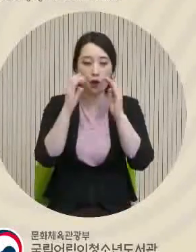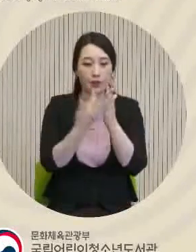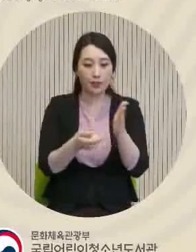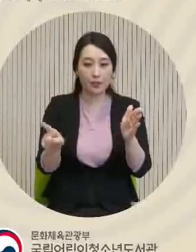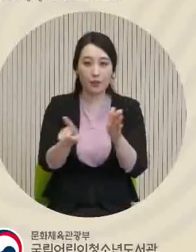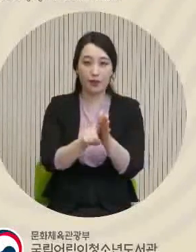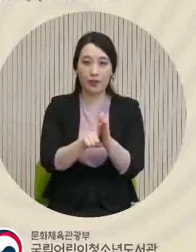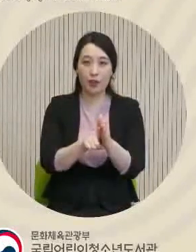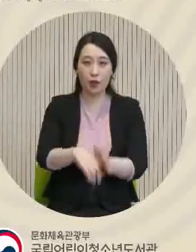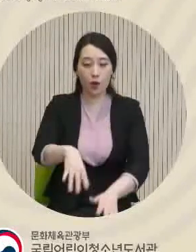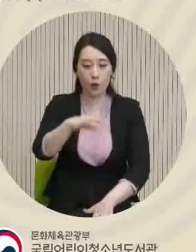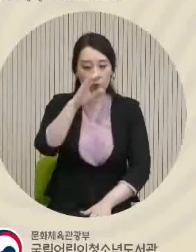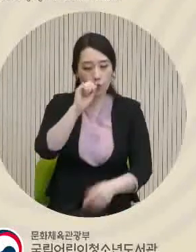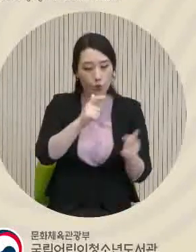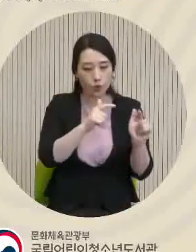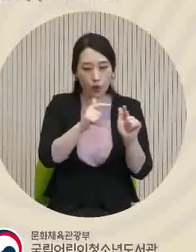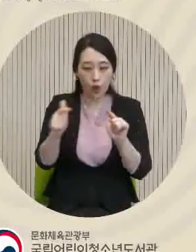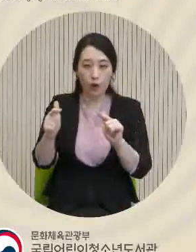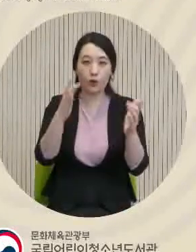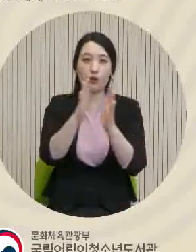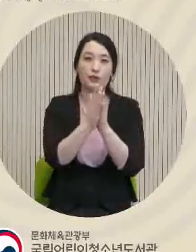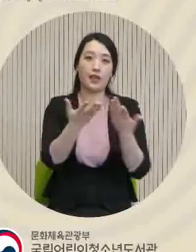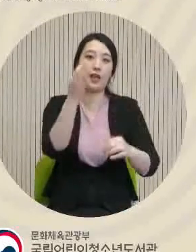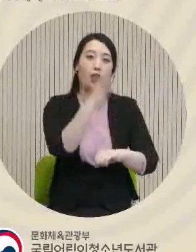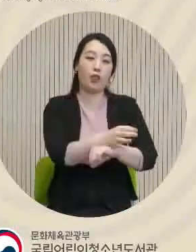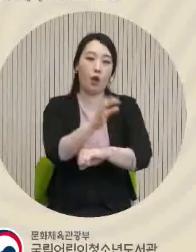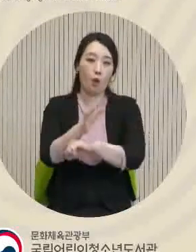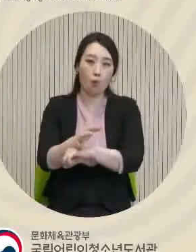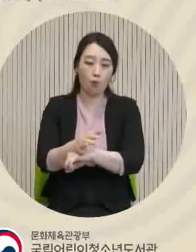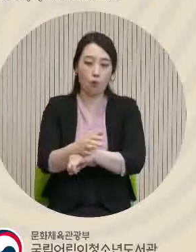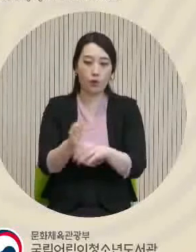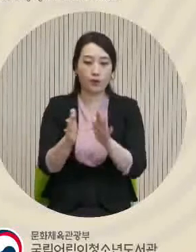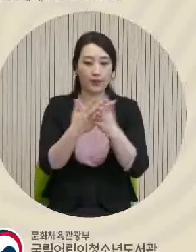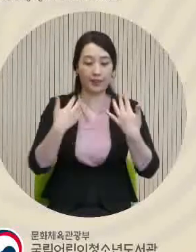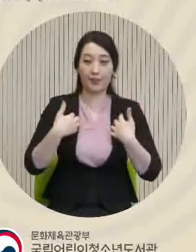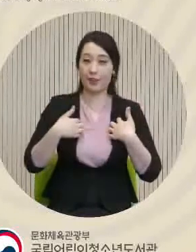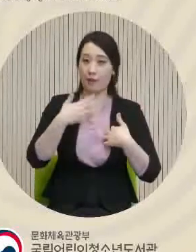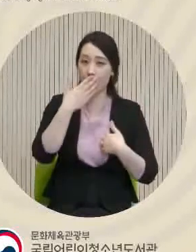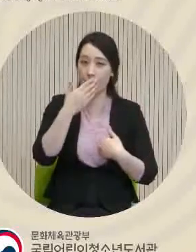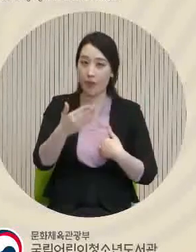That's the role of the parents, and I believe that we have to have